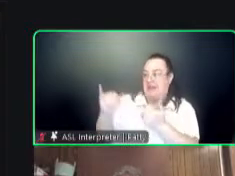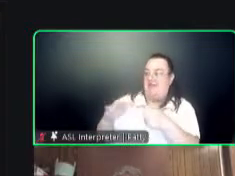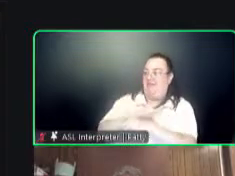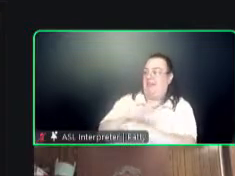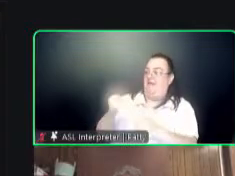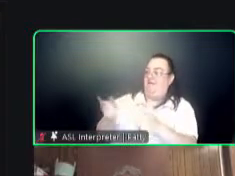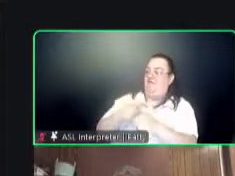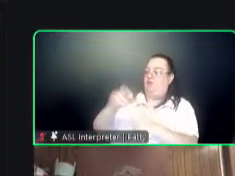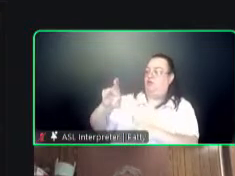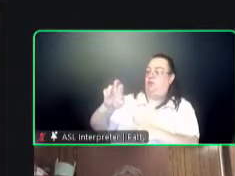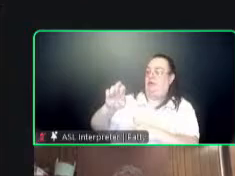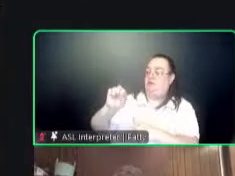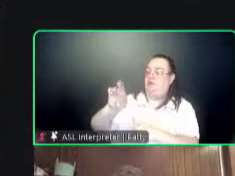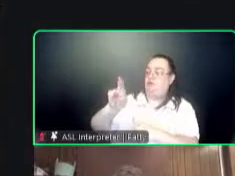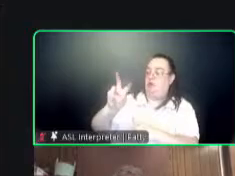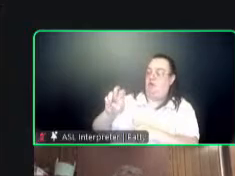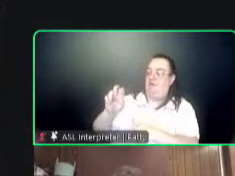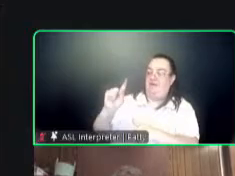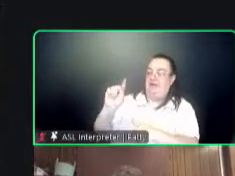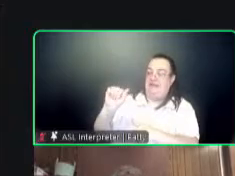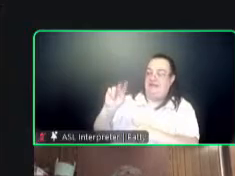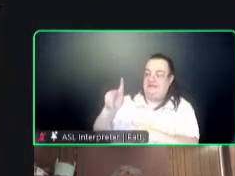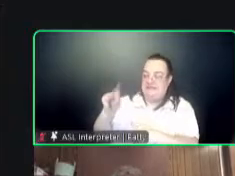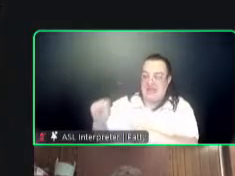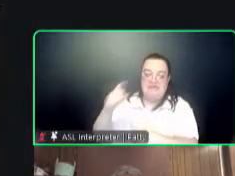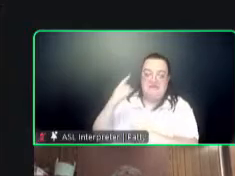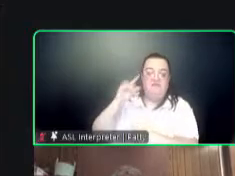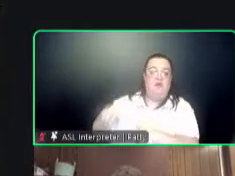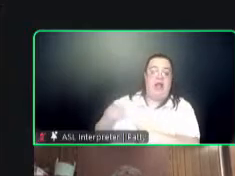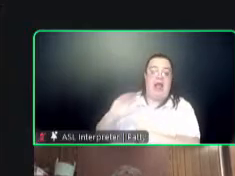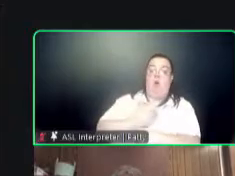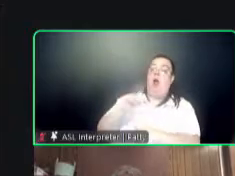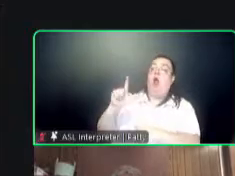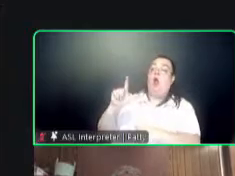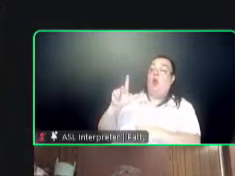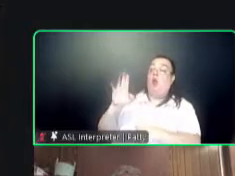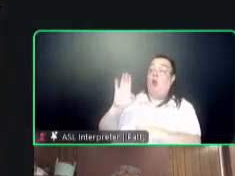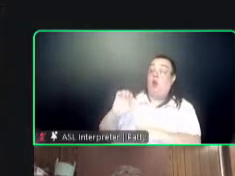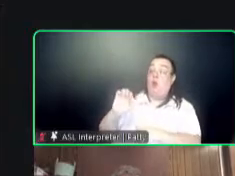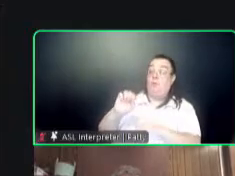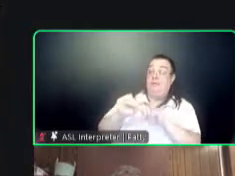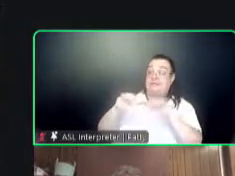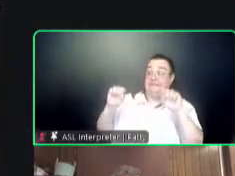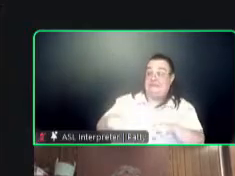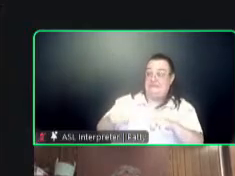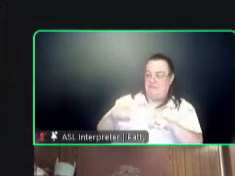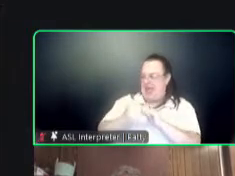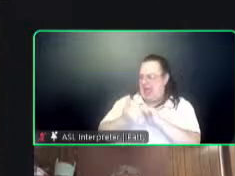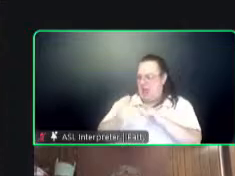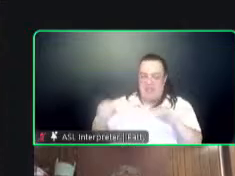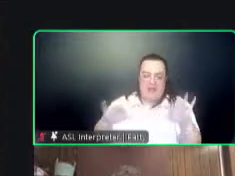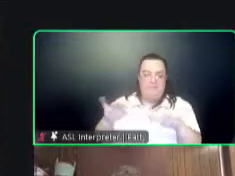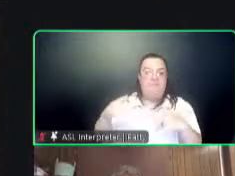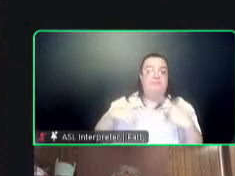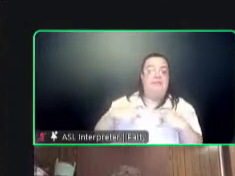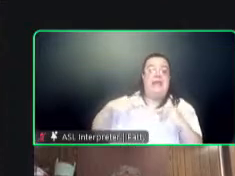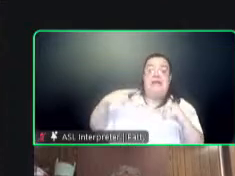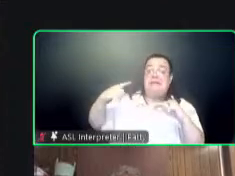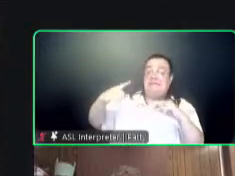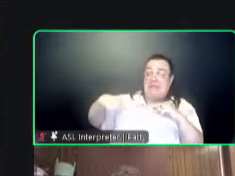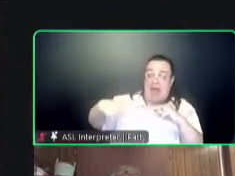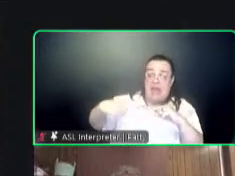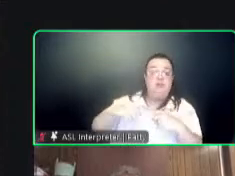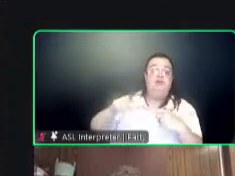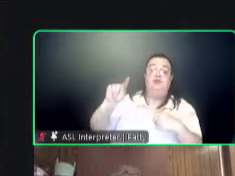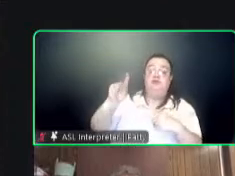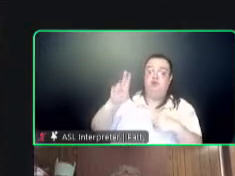our lube distribution system. Tires and tubes are remaining flat. The vehicle